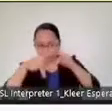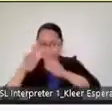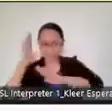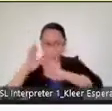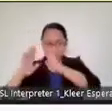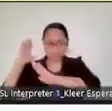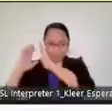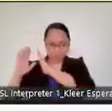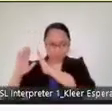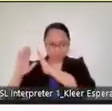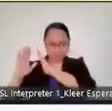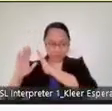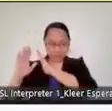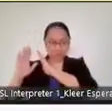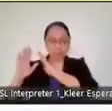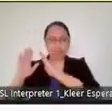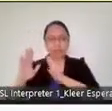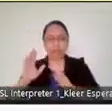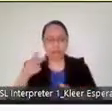sakupan